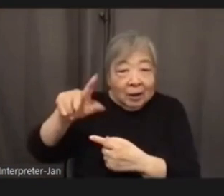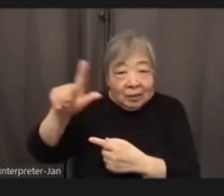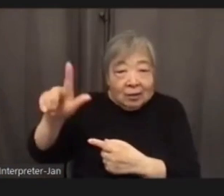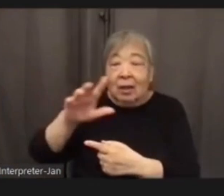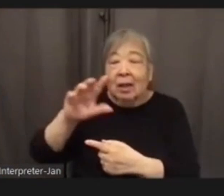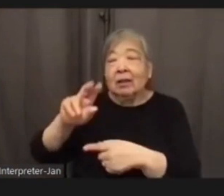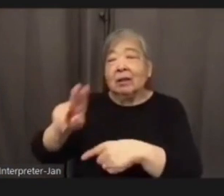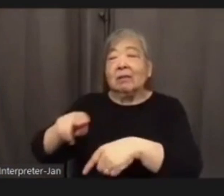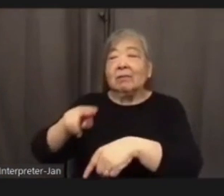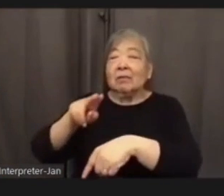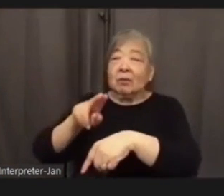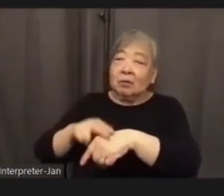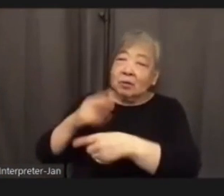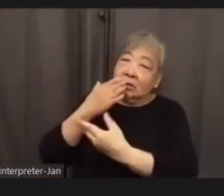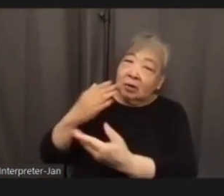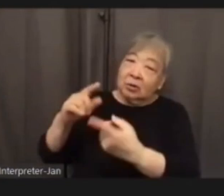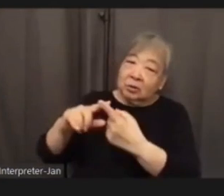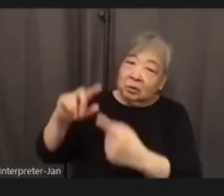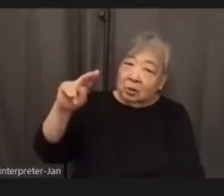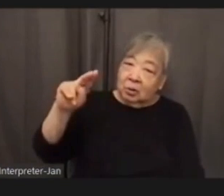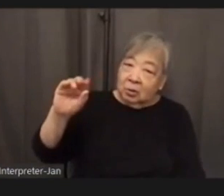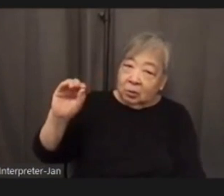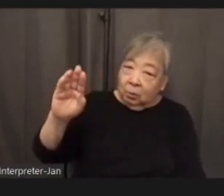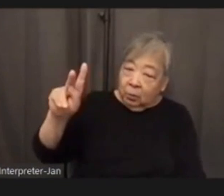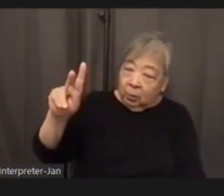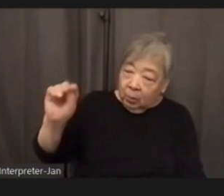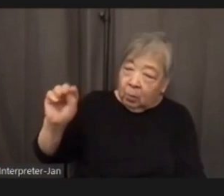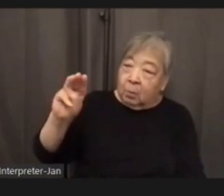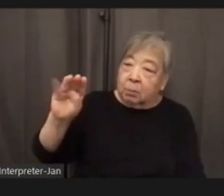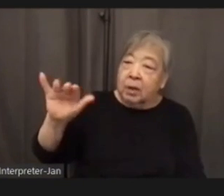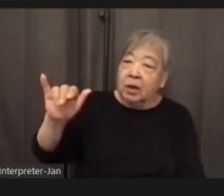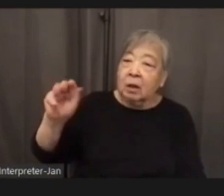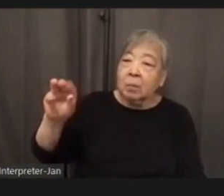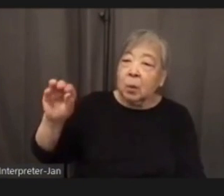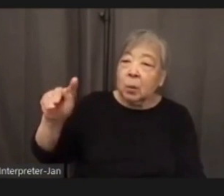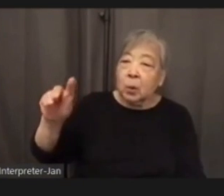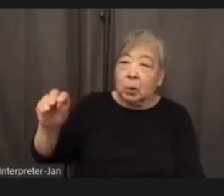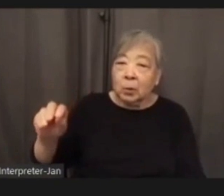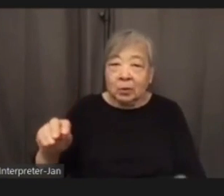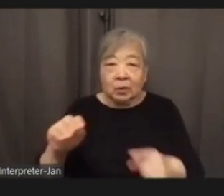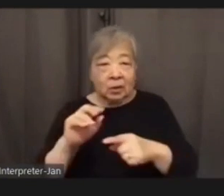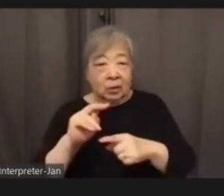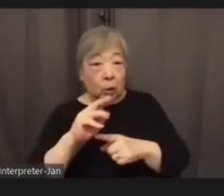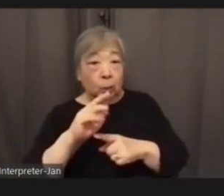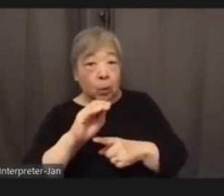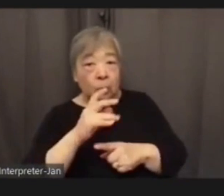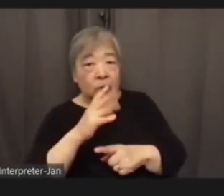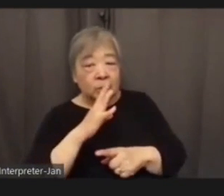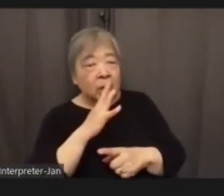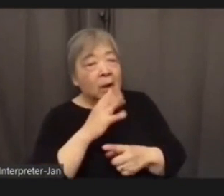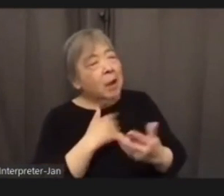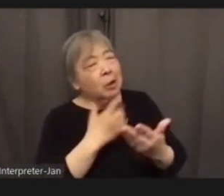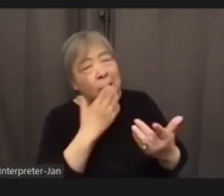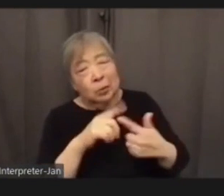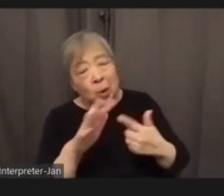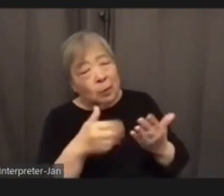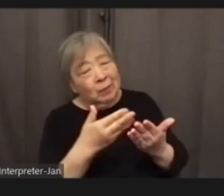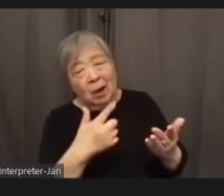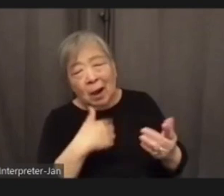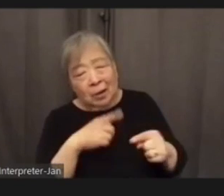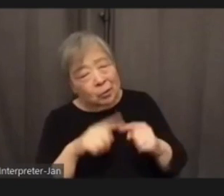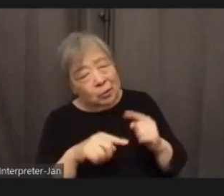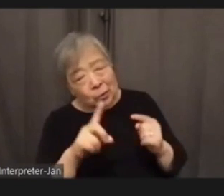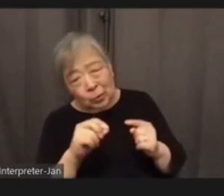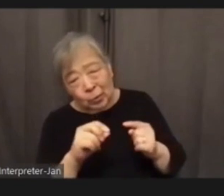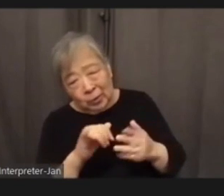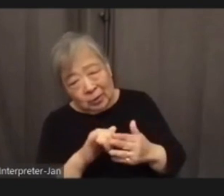and of course to Nobuko Miyamoto. Thank you. My gratitude to all of you. I couldn't do this and I'm without